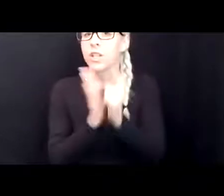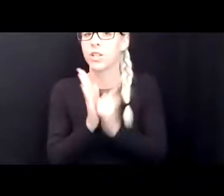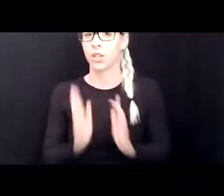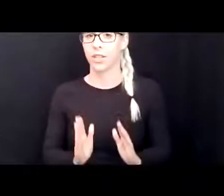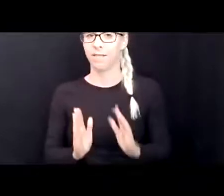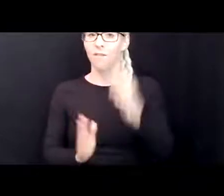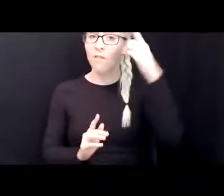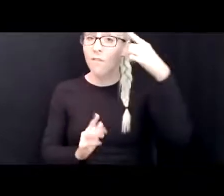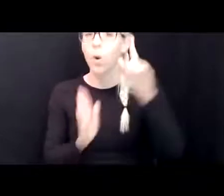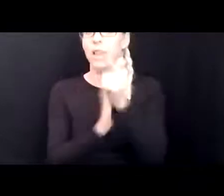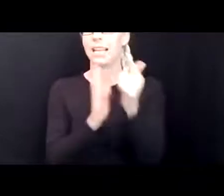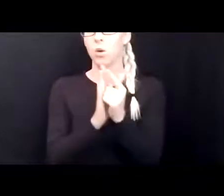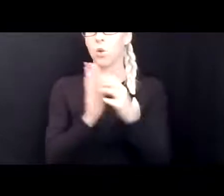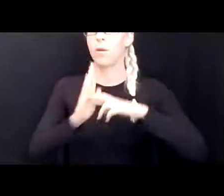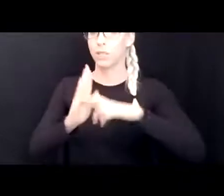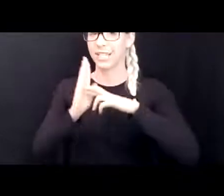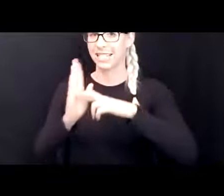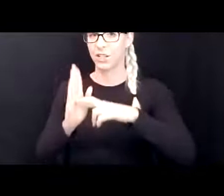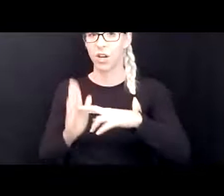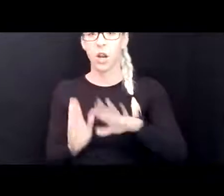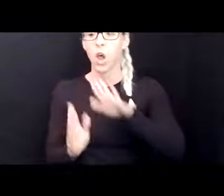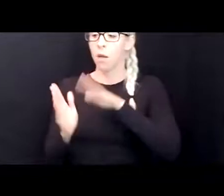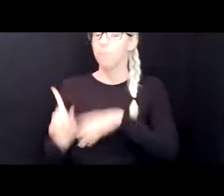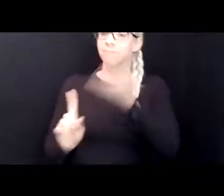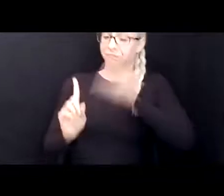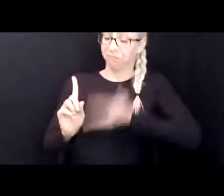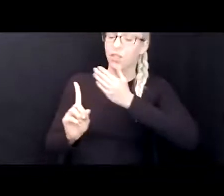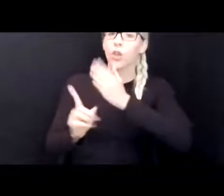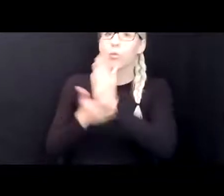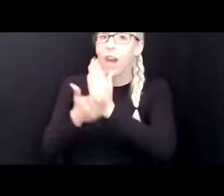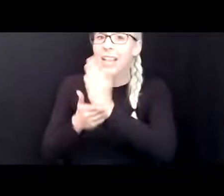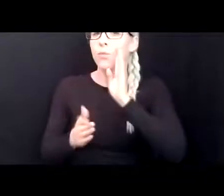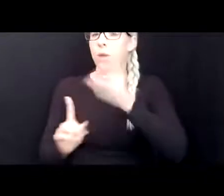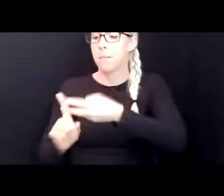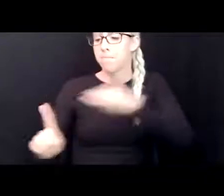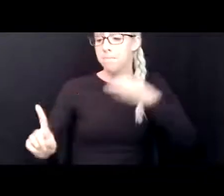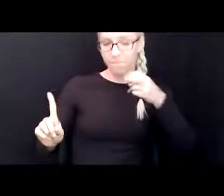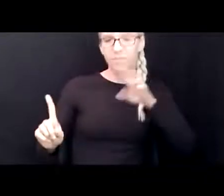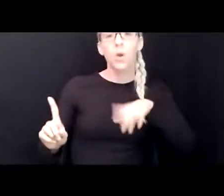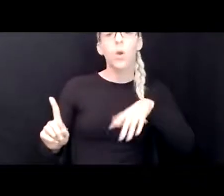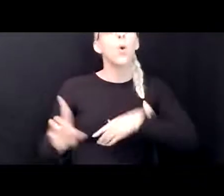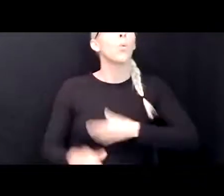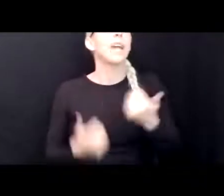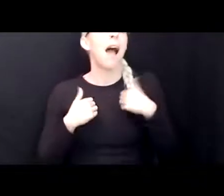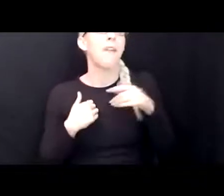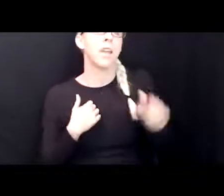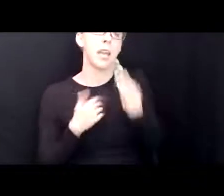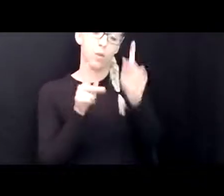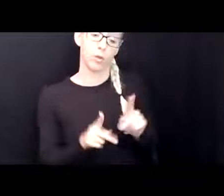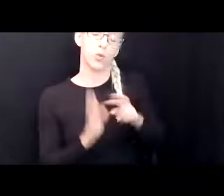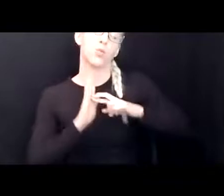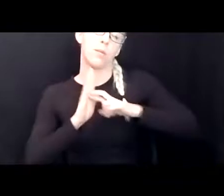this process. Again, we're taking their rights away. We want someone to be able to represent what they want. So that attorney gets